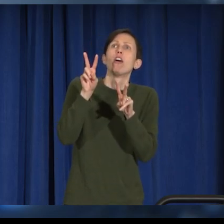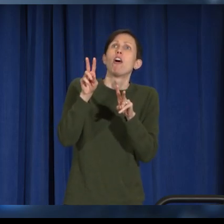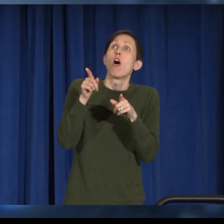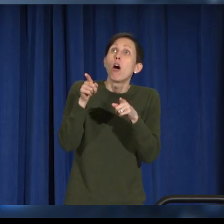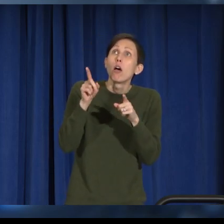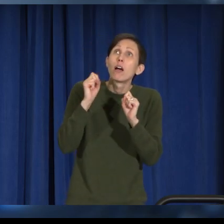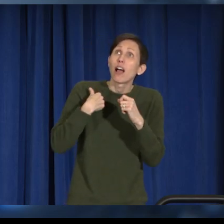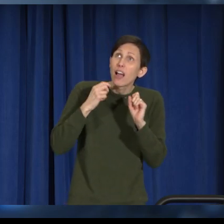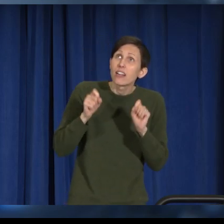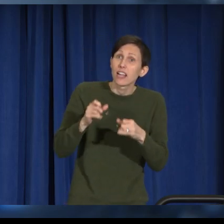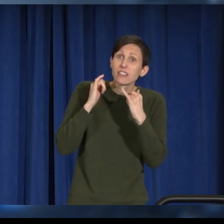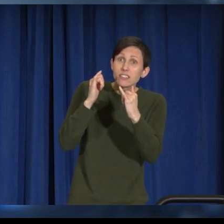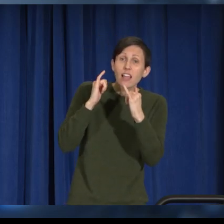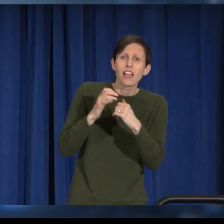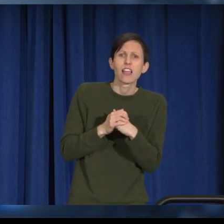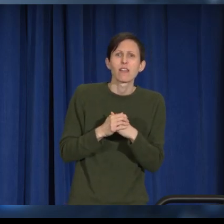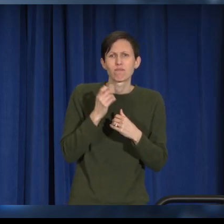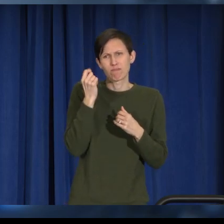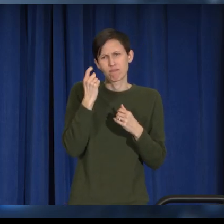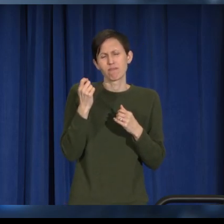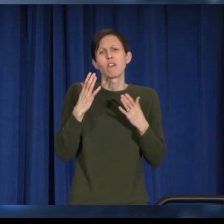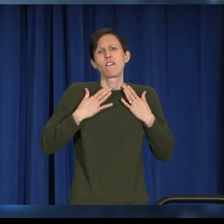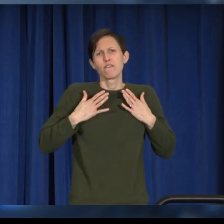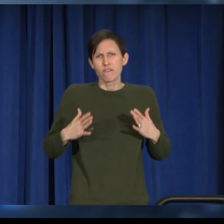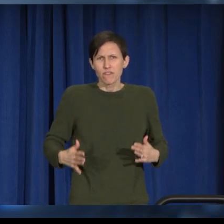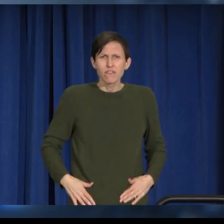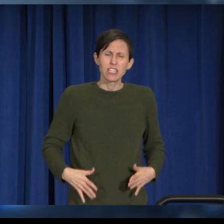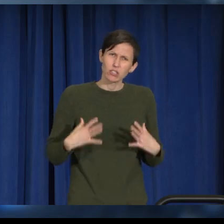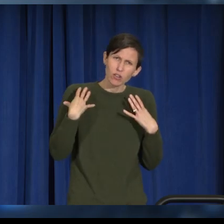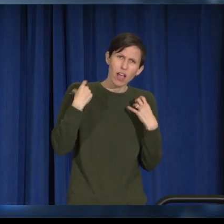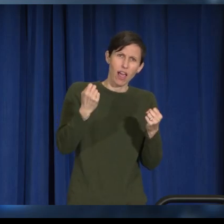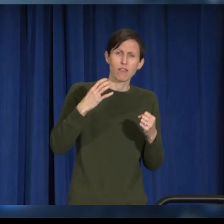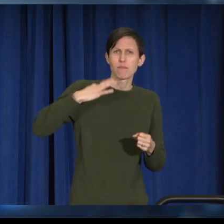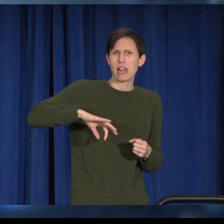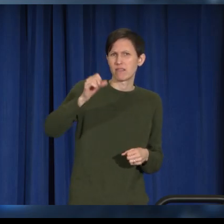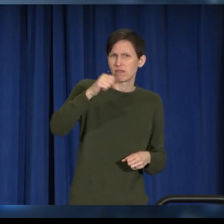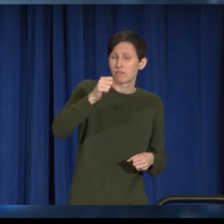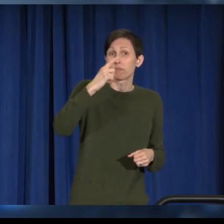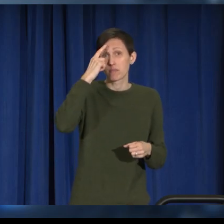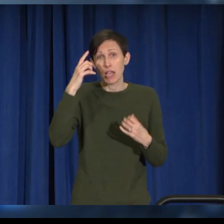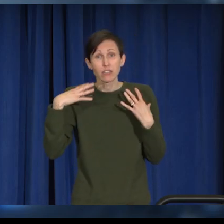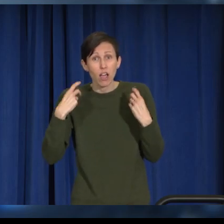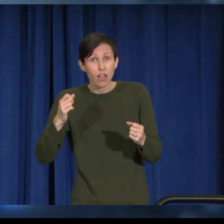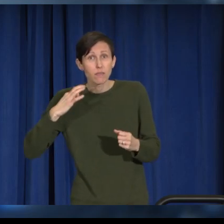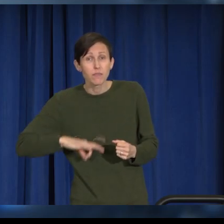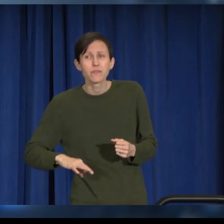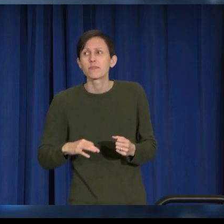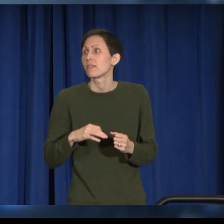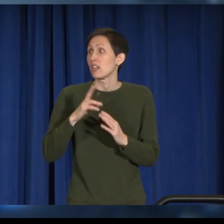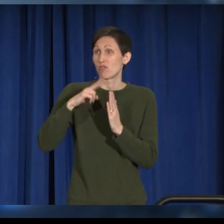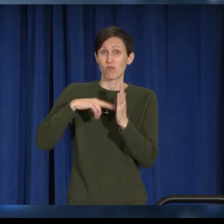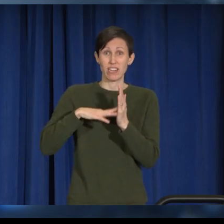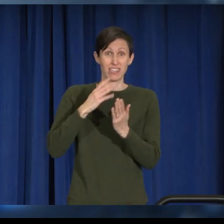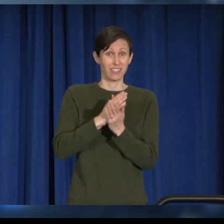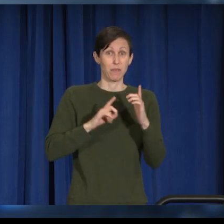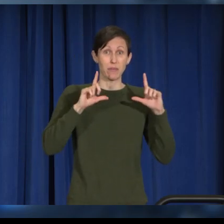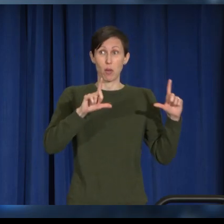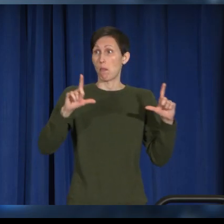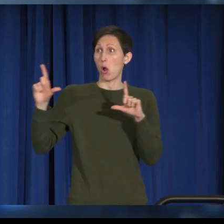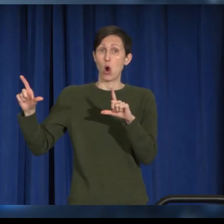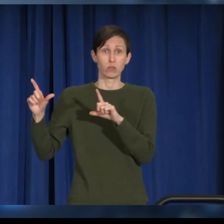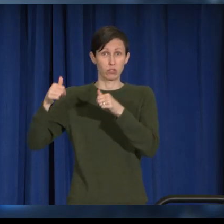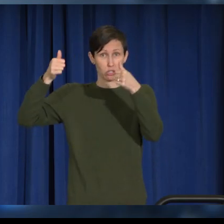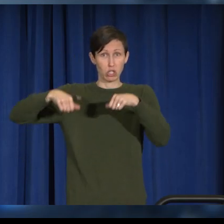We know that there's physical health benefits. We know that there's mental health benefits. And even reading through some of the posters here in the room